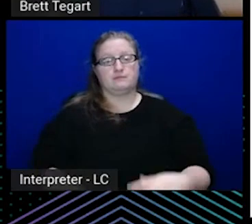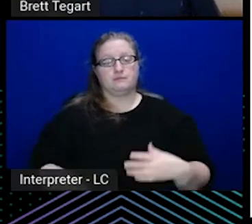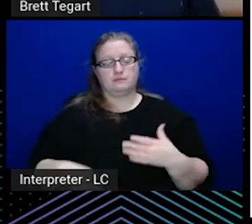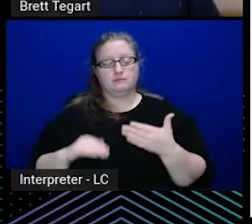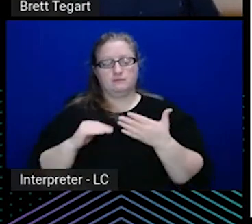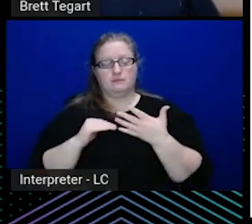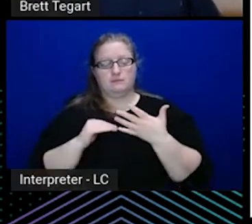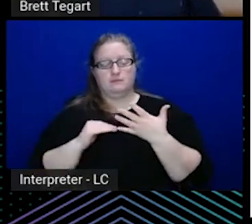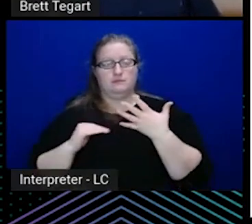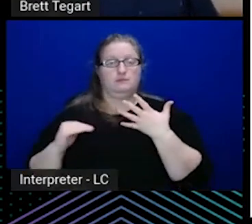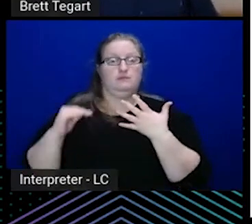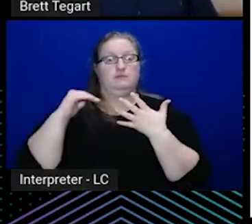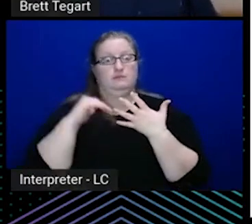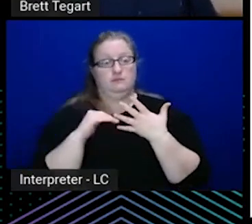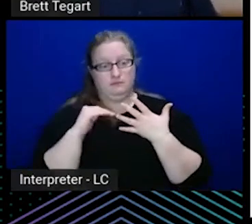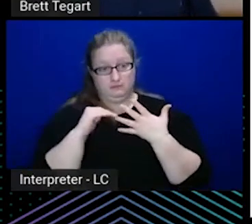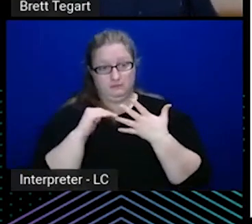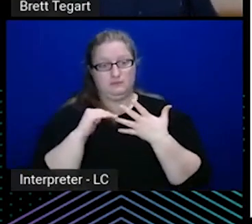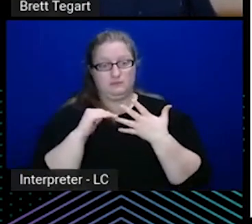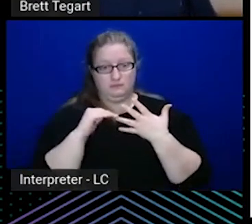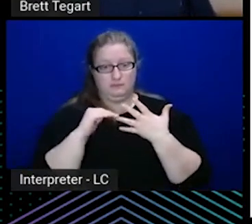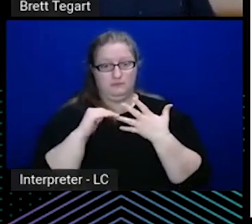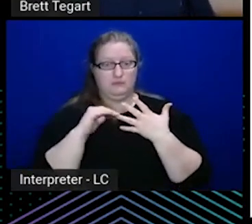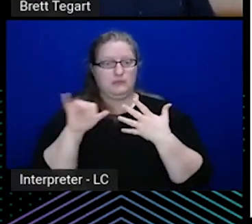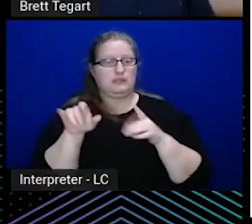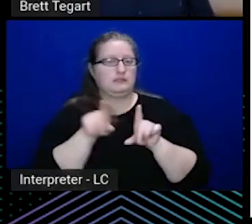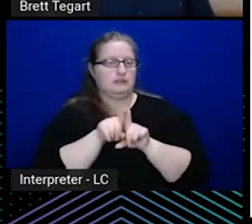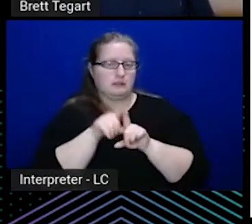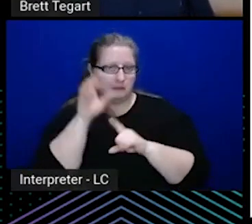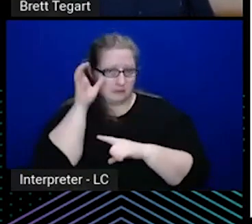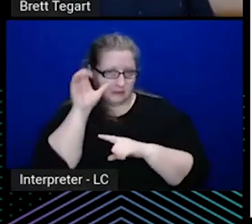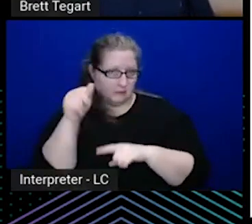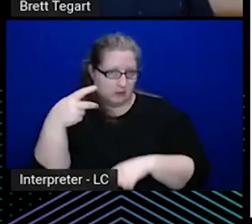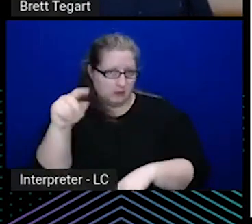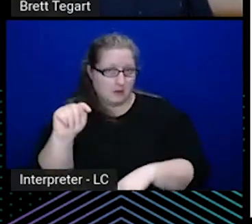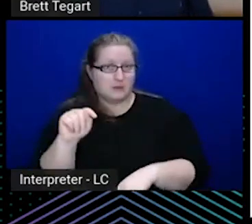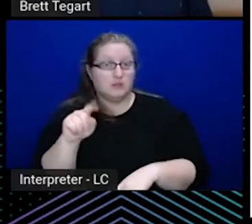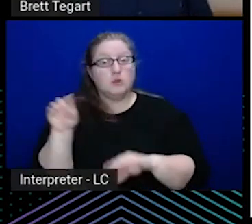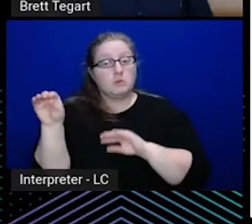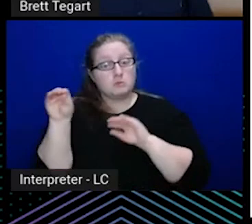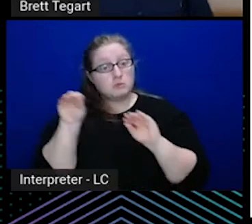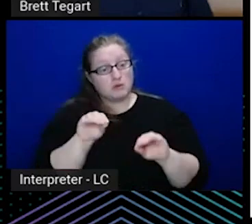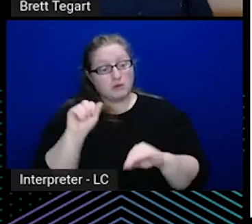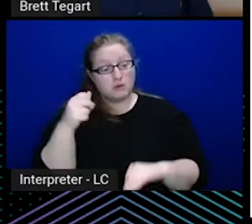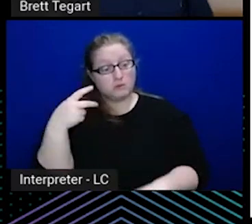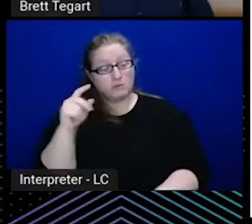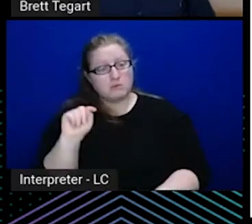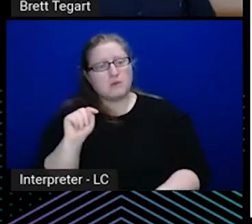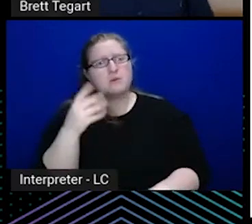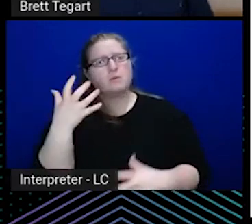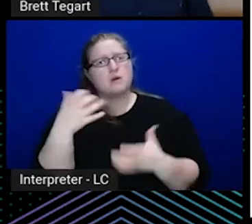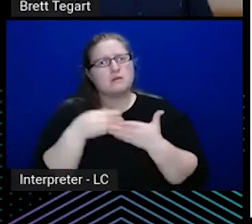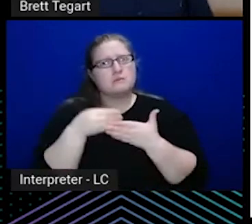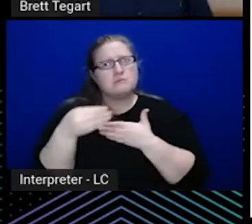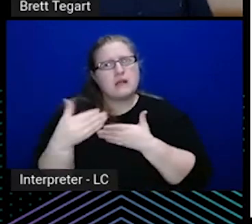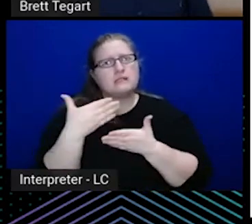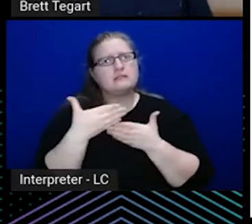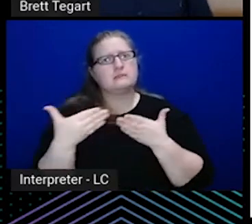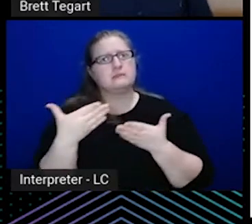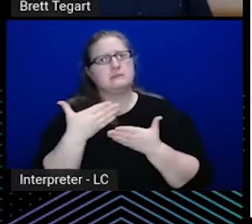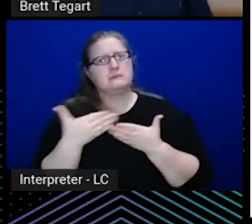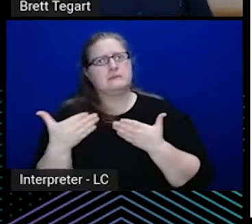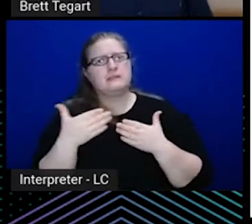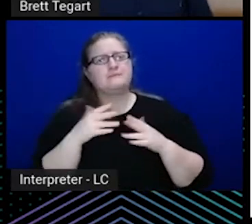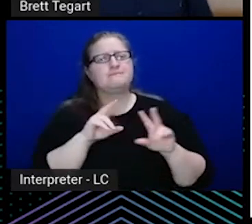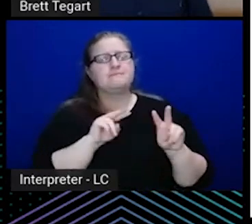with our cloud apartment analogy, when you move into an apartment, you want to buy some stuff, but there's some